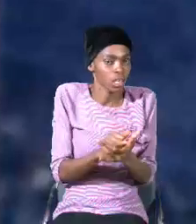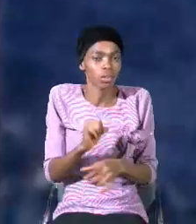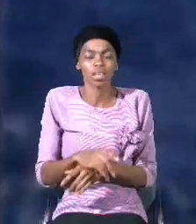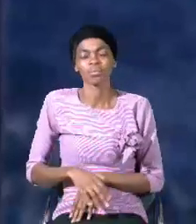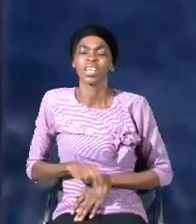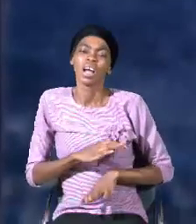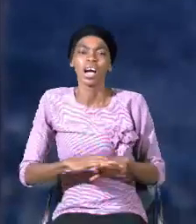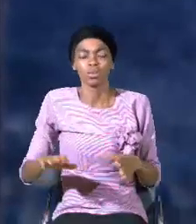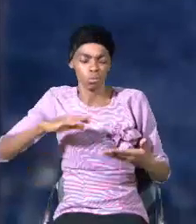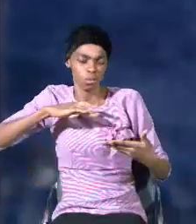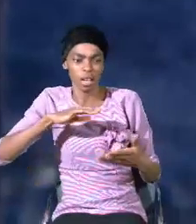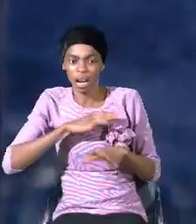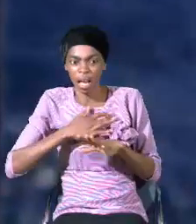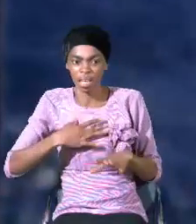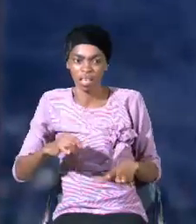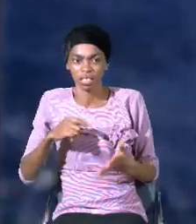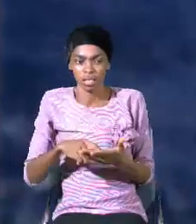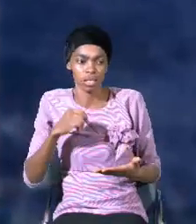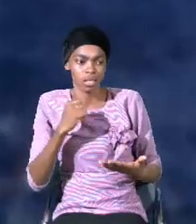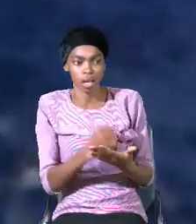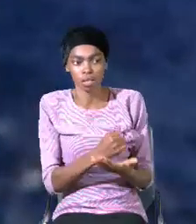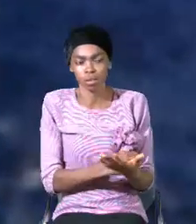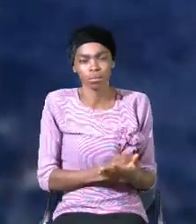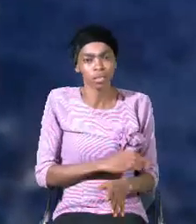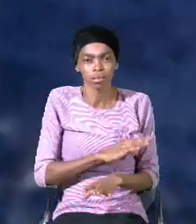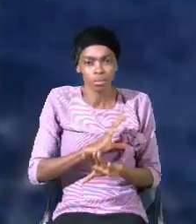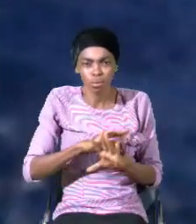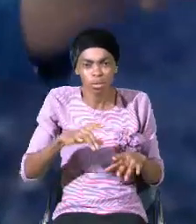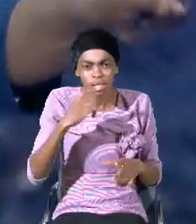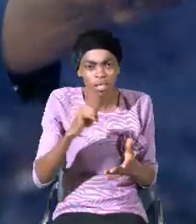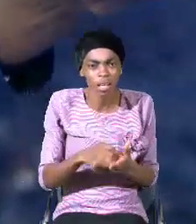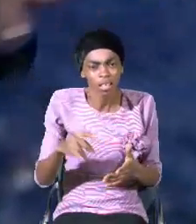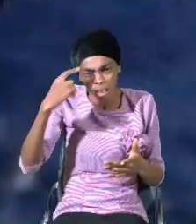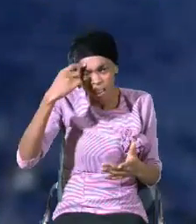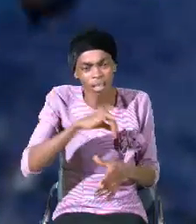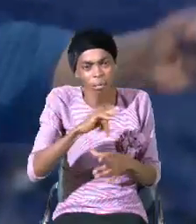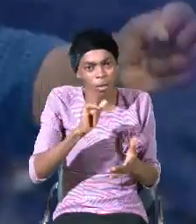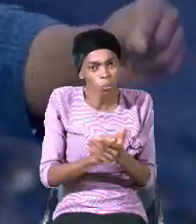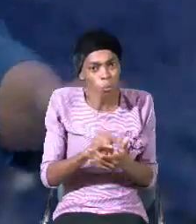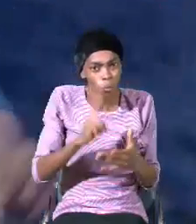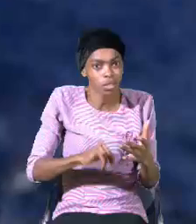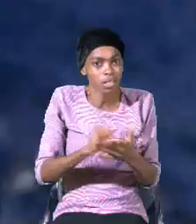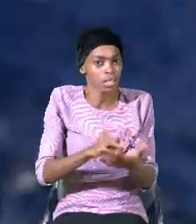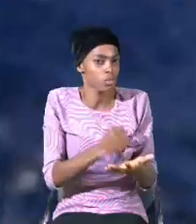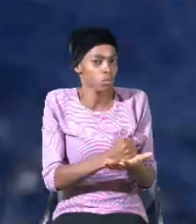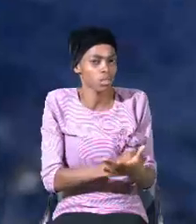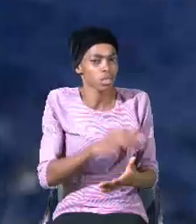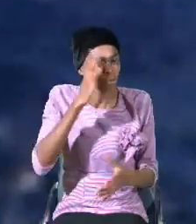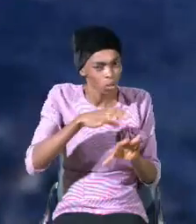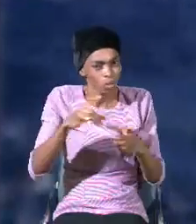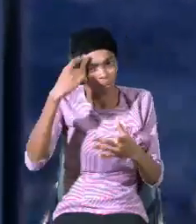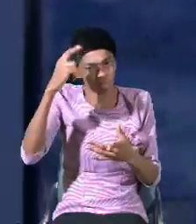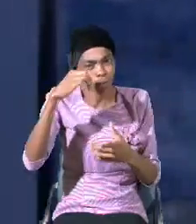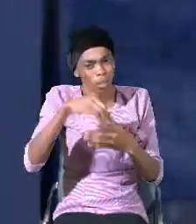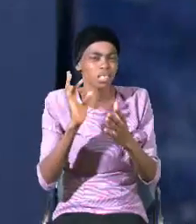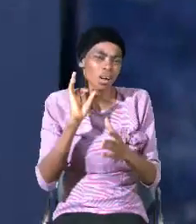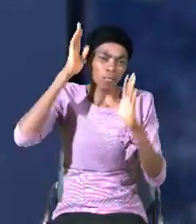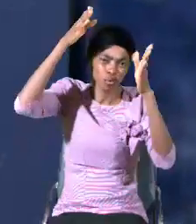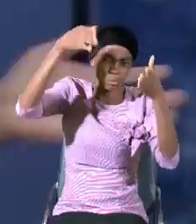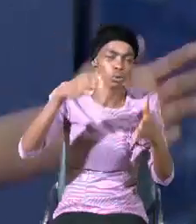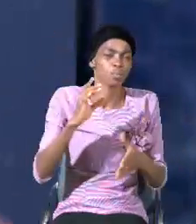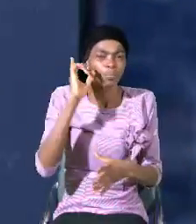say that. Think about what that subject will do for you and do to you in the future. Think about what